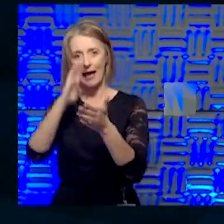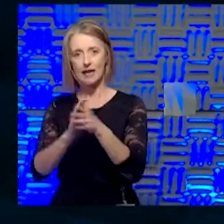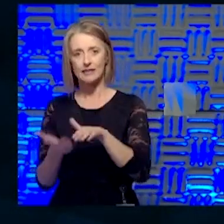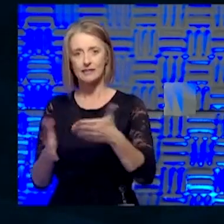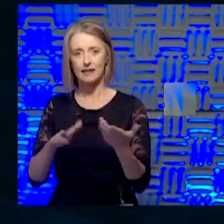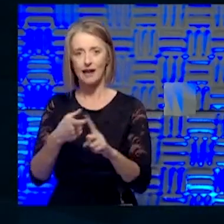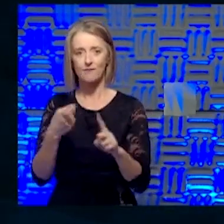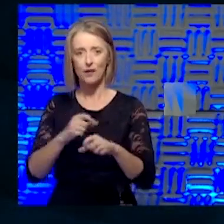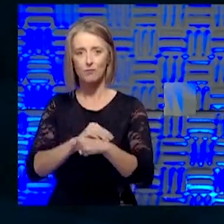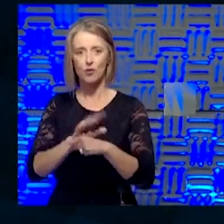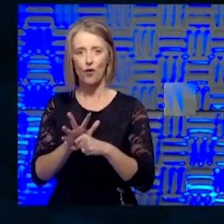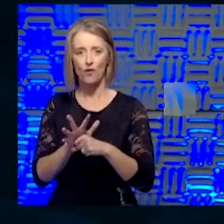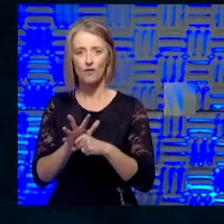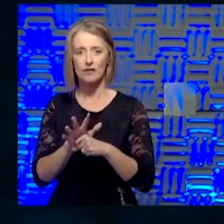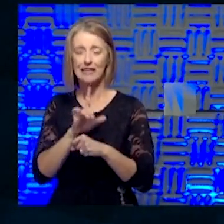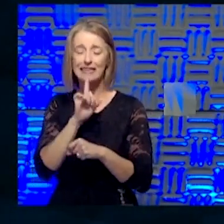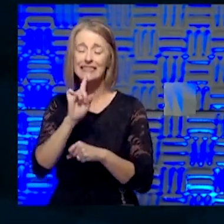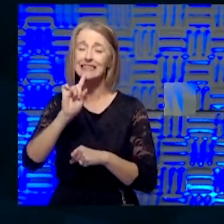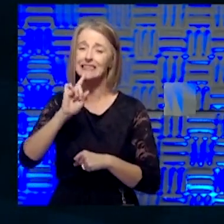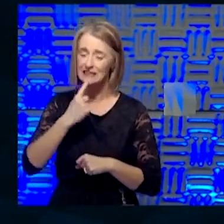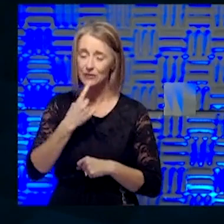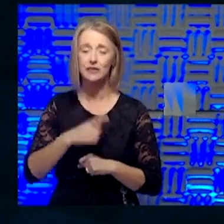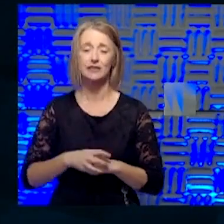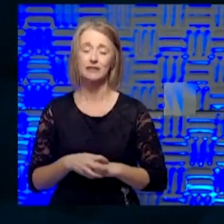from this. It is serious.